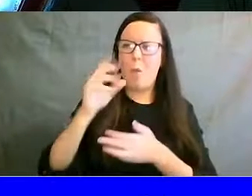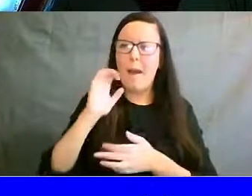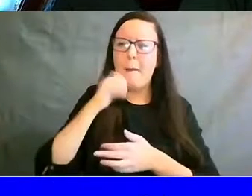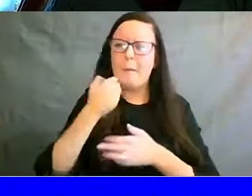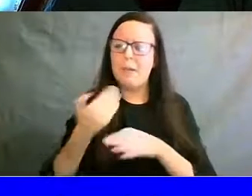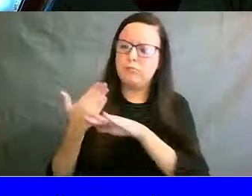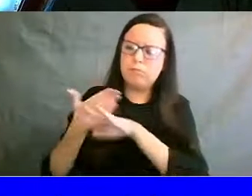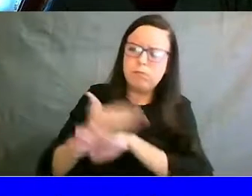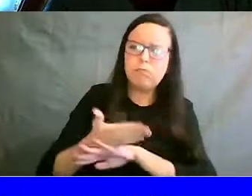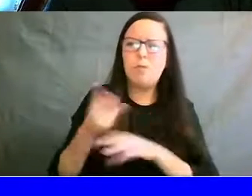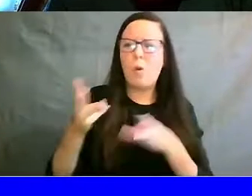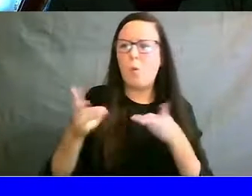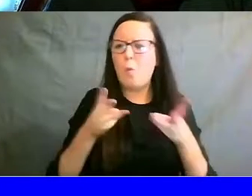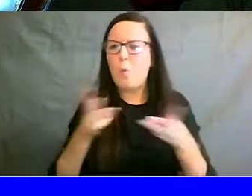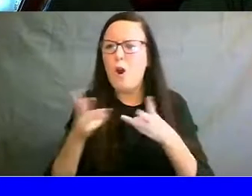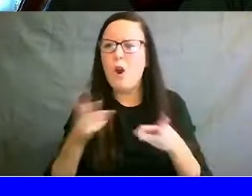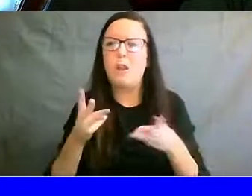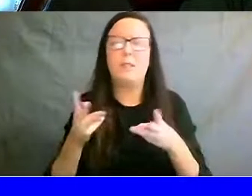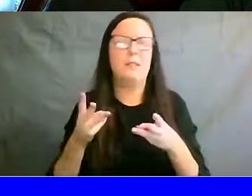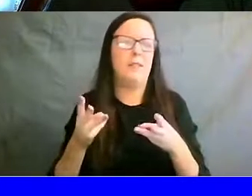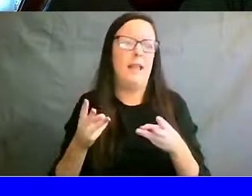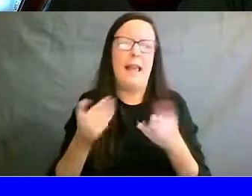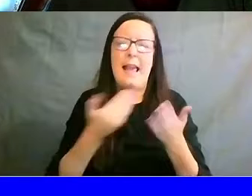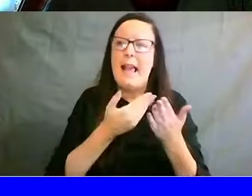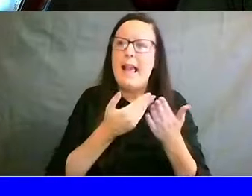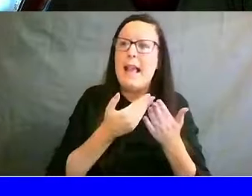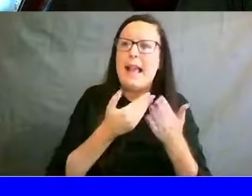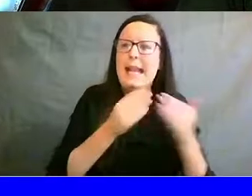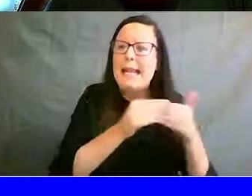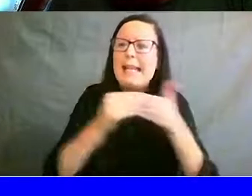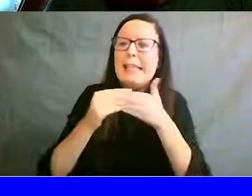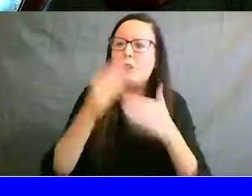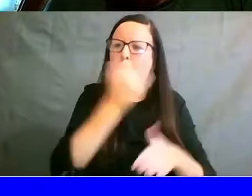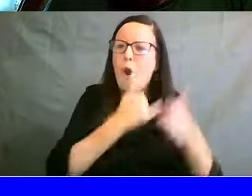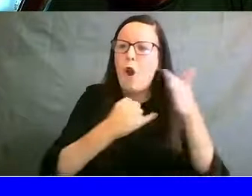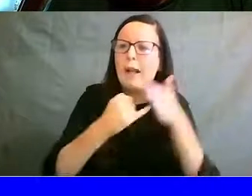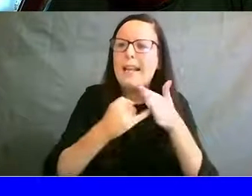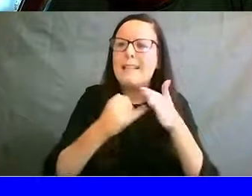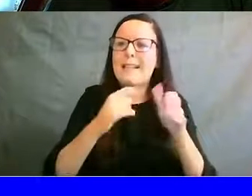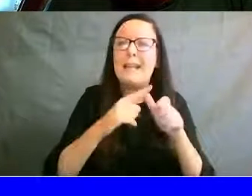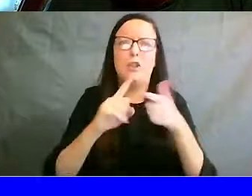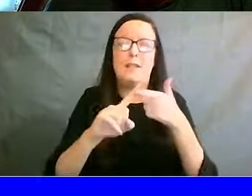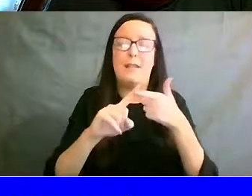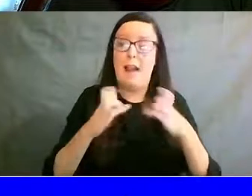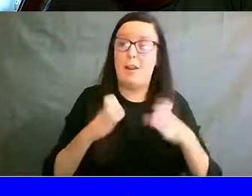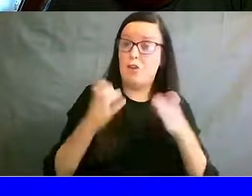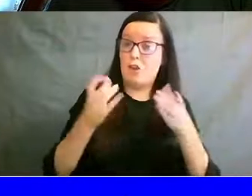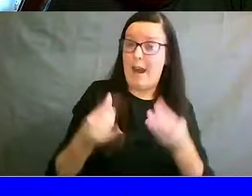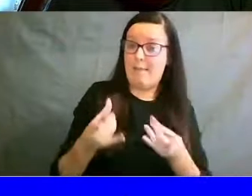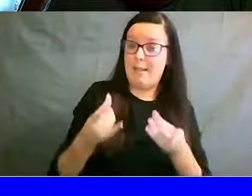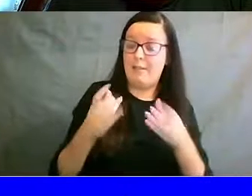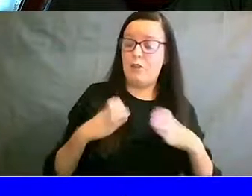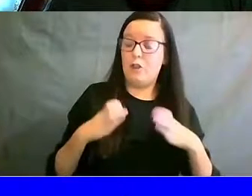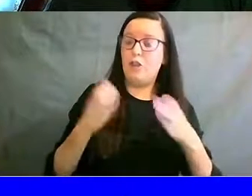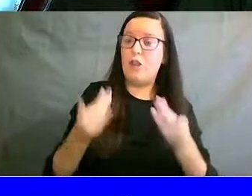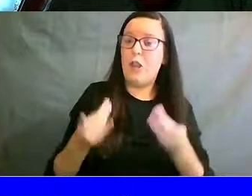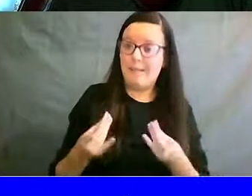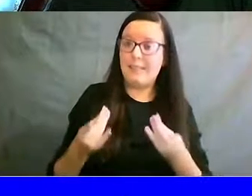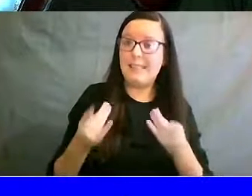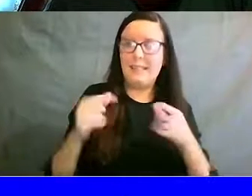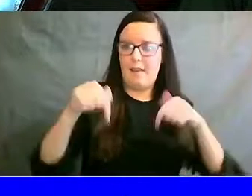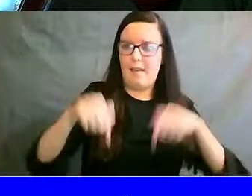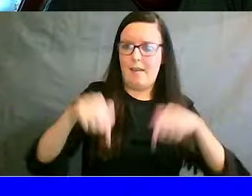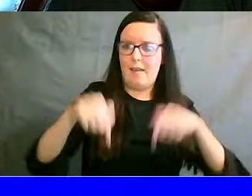leading kind of organisations and charities in this area. So I would, from what I've seen, has had an impact, kind of really kind of